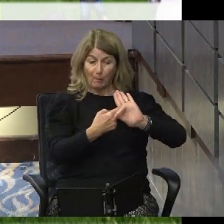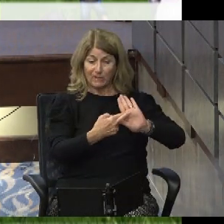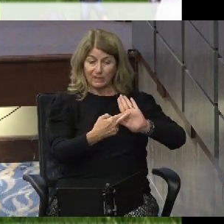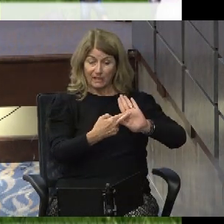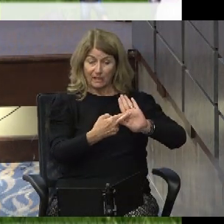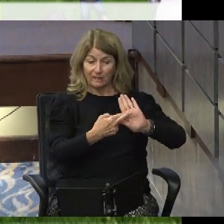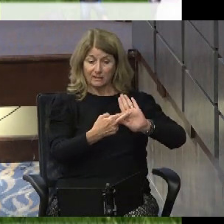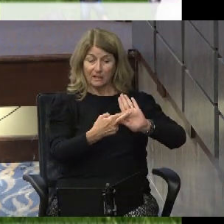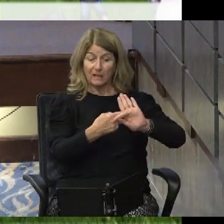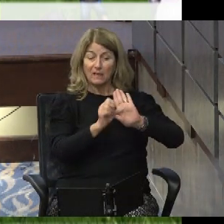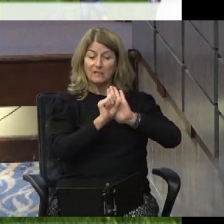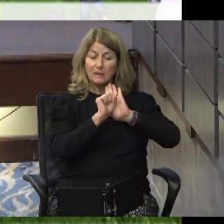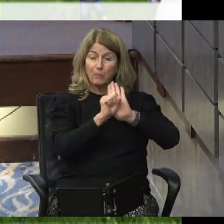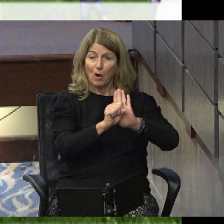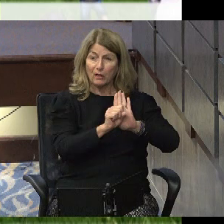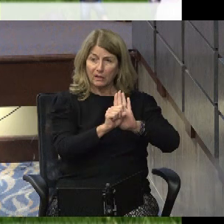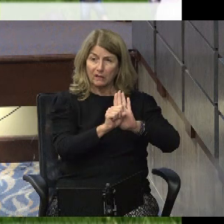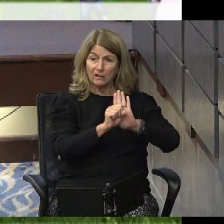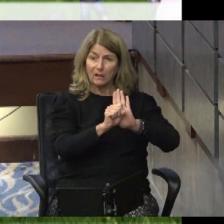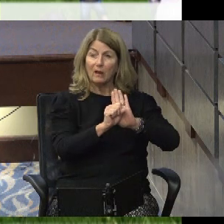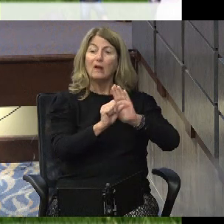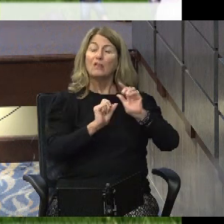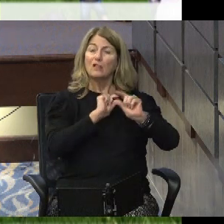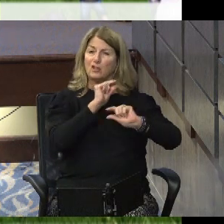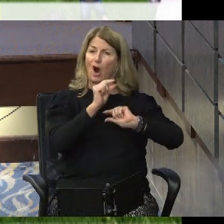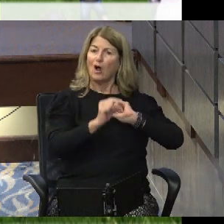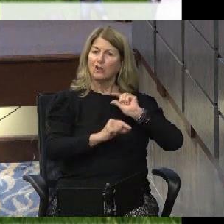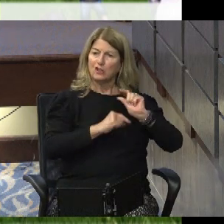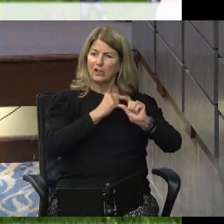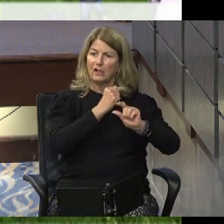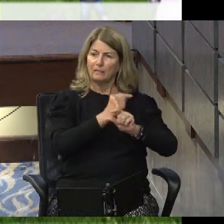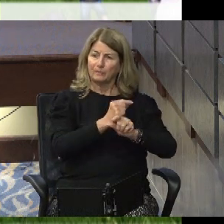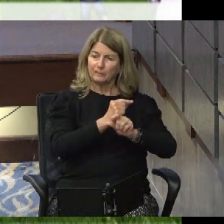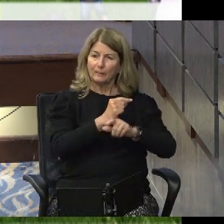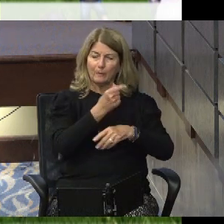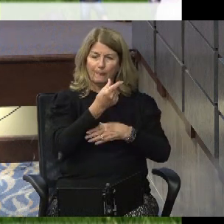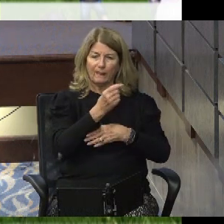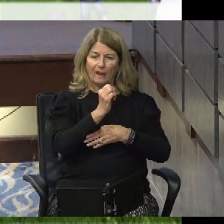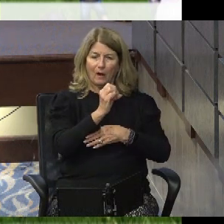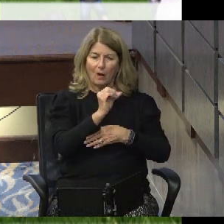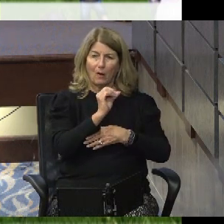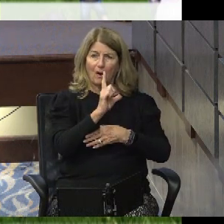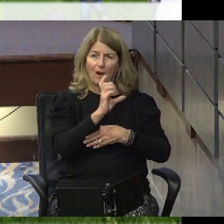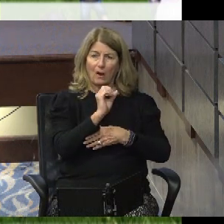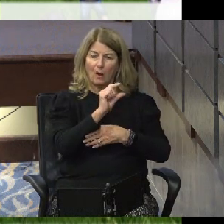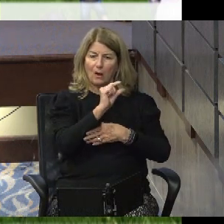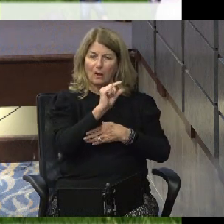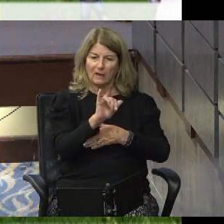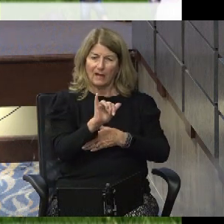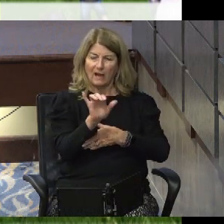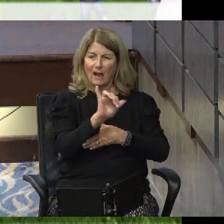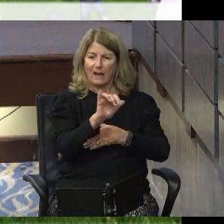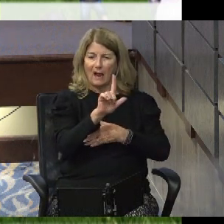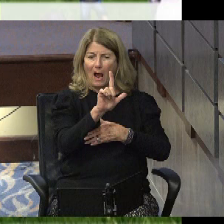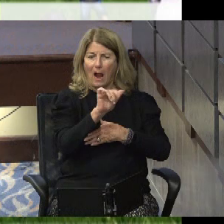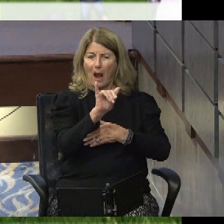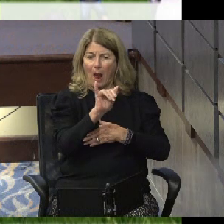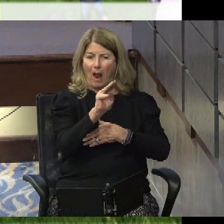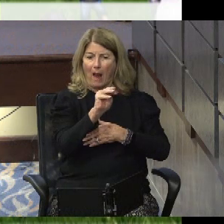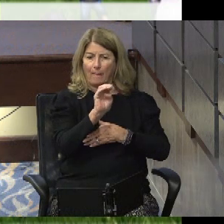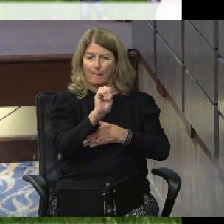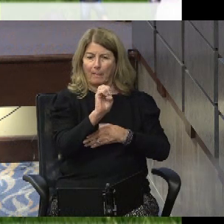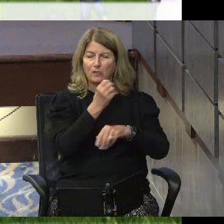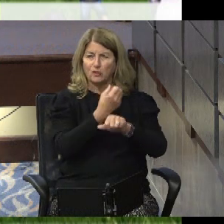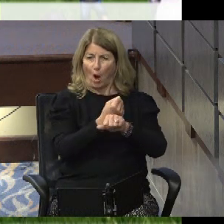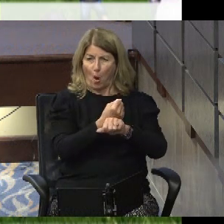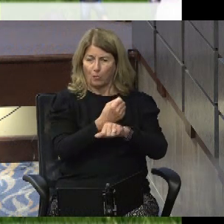being symbolic of the geology and the stratification of the limestone, like you would see at Cameron Park, and then the